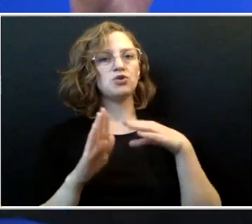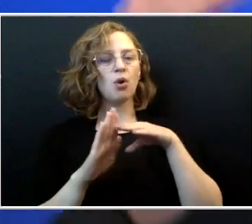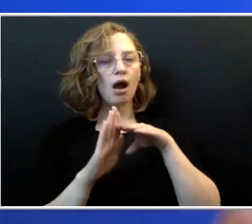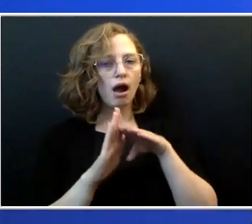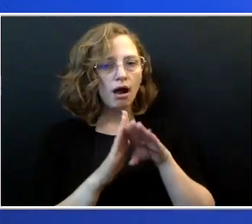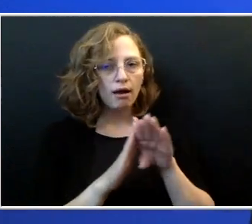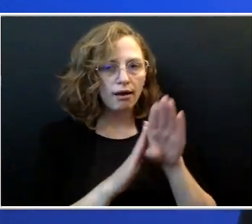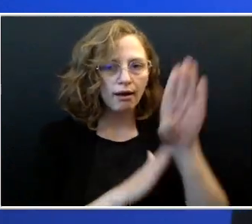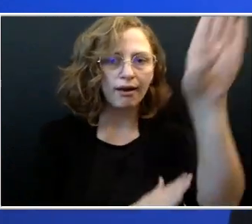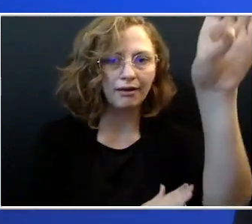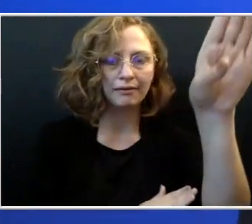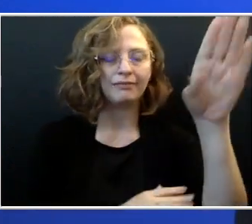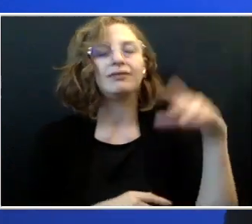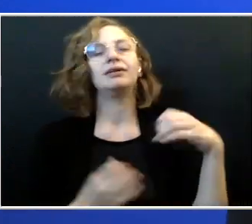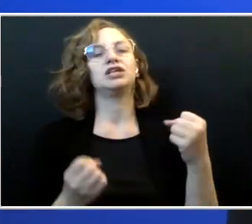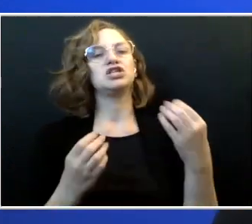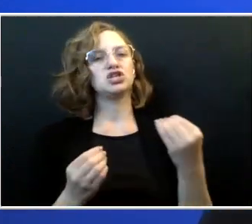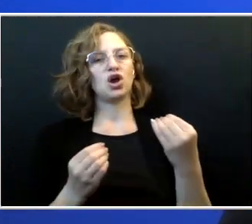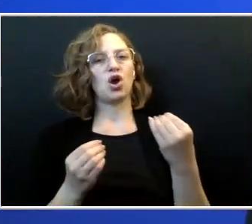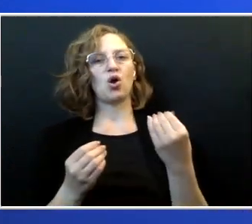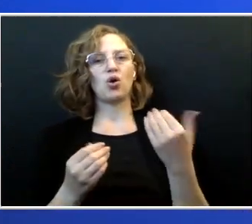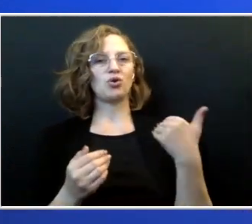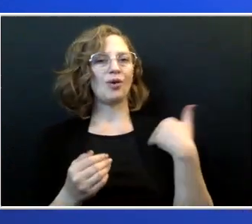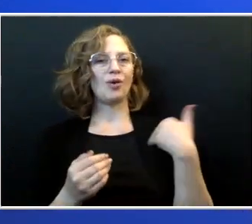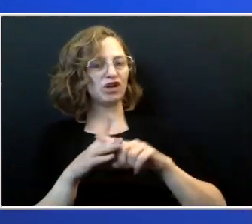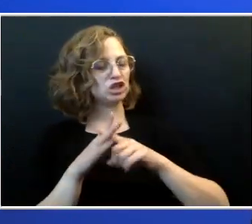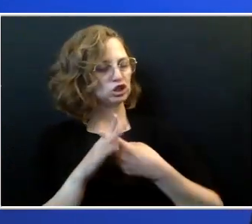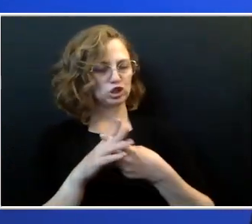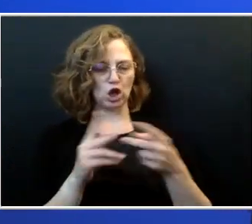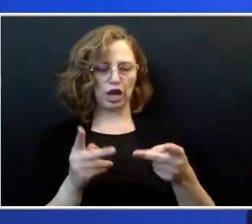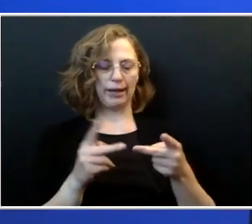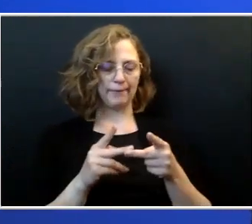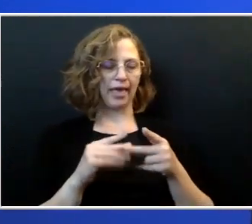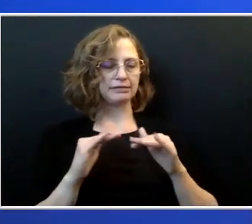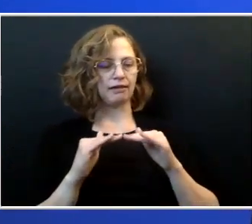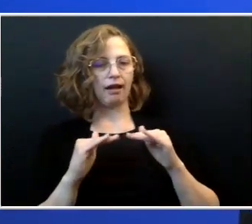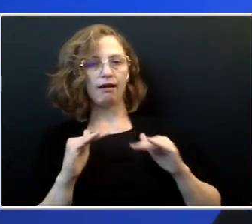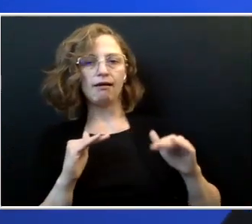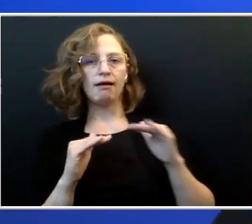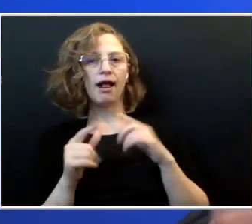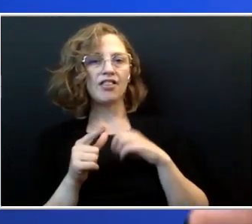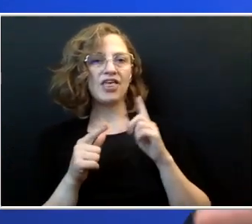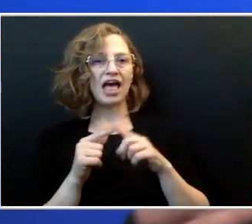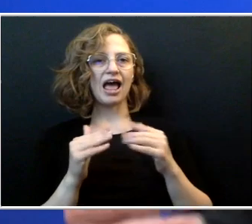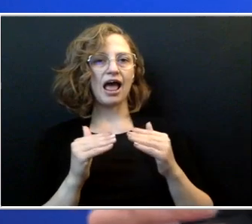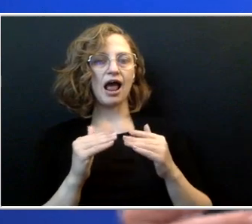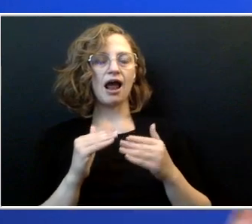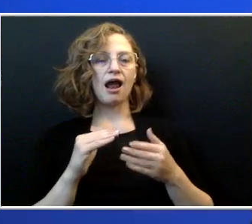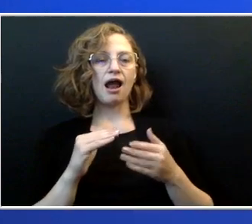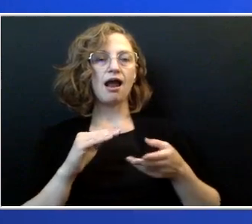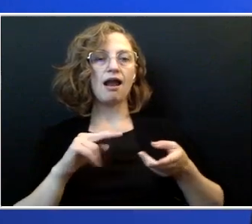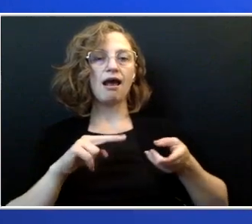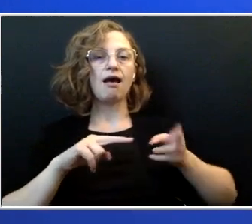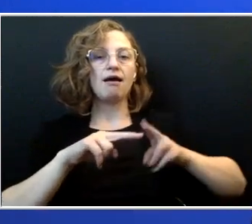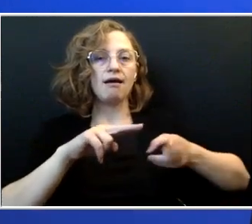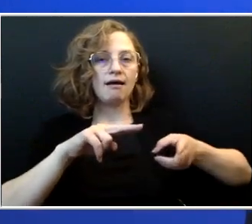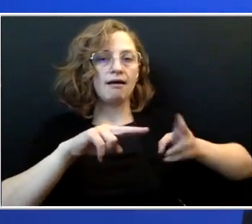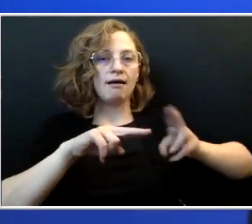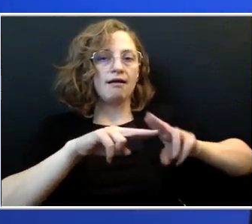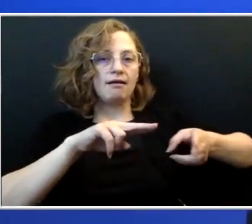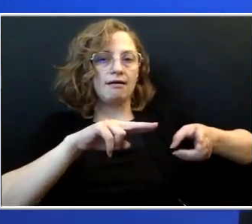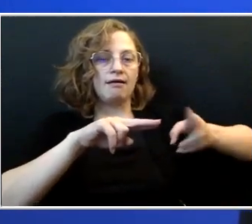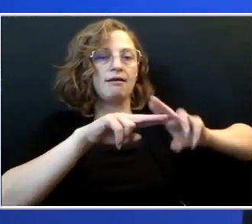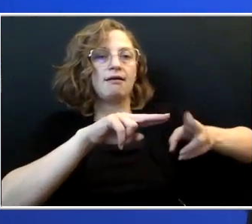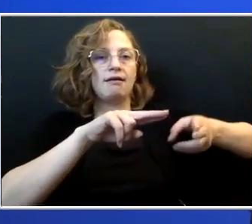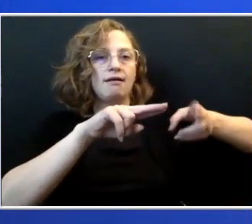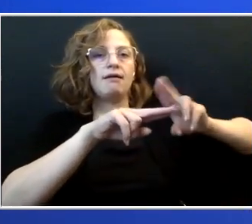something more intentional, which might be higher intensity, what we like to call overload. So always trying to do a little bit more incrementally. I think the problem that we